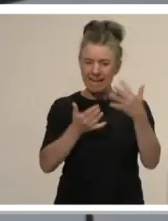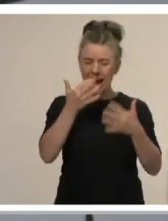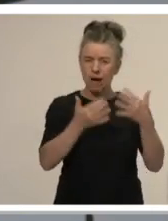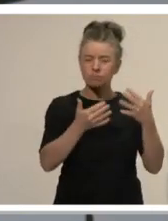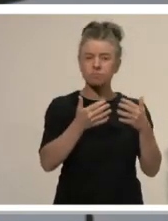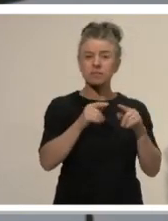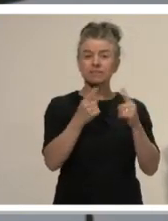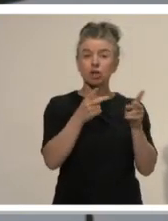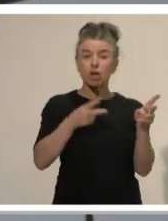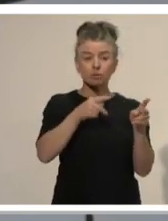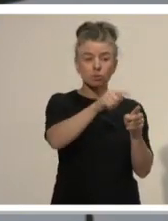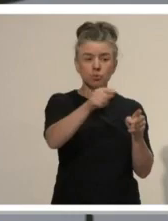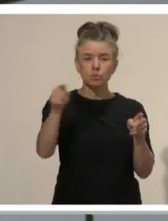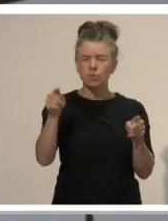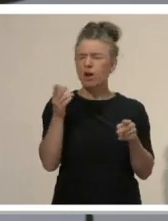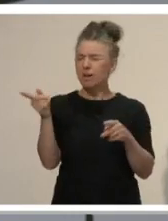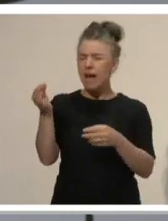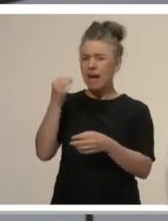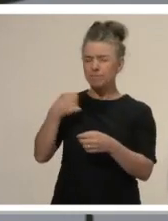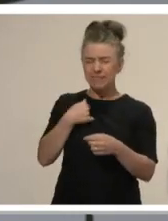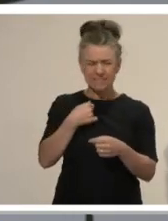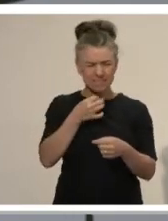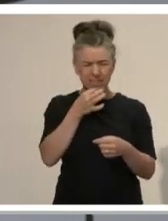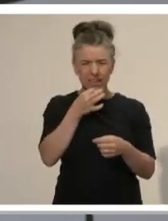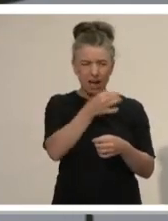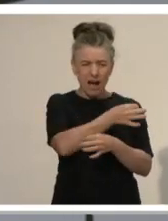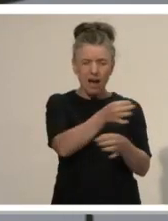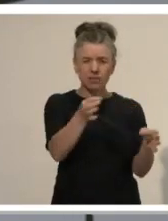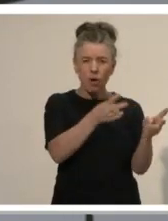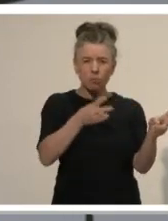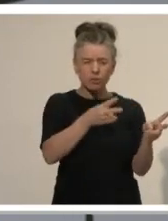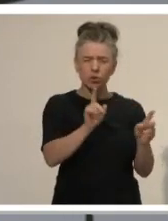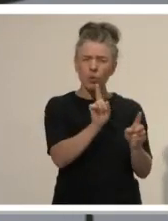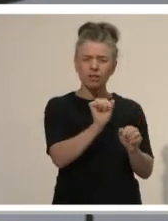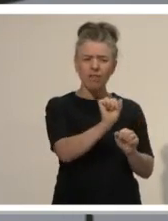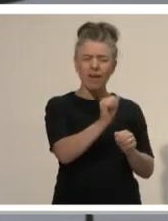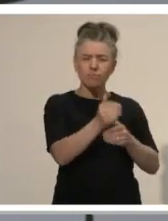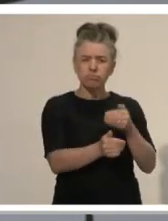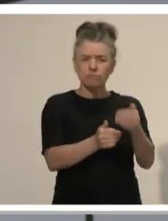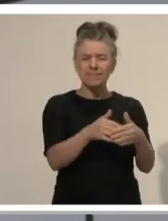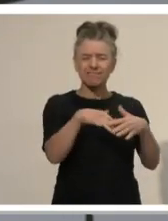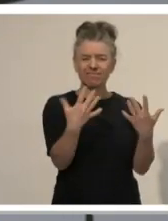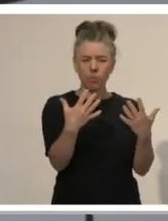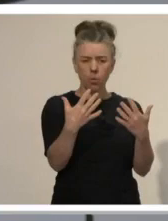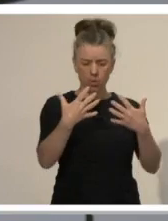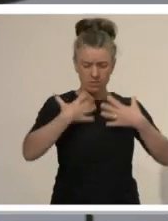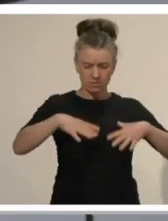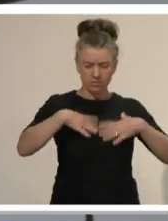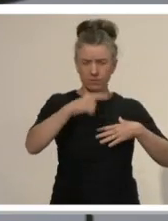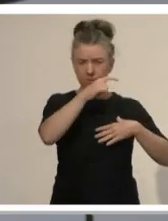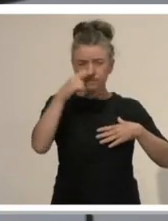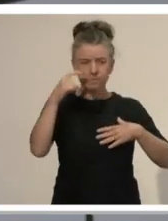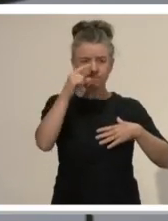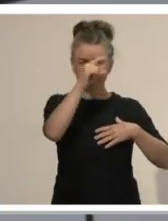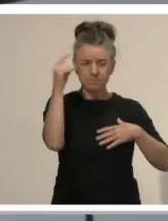boards on the processes they are using to distribute PPE to our providers based in the community, so we can